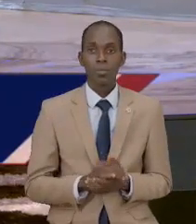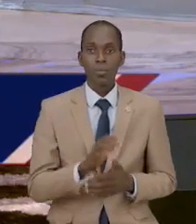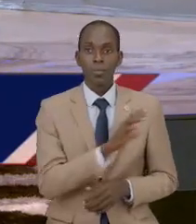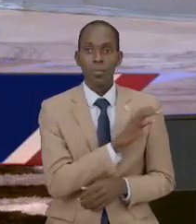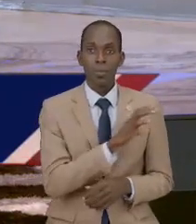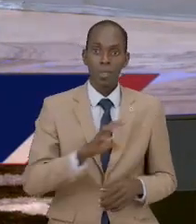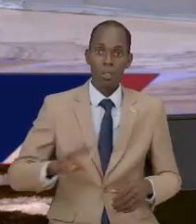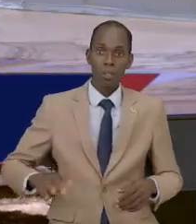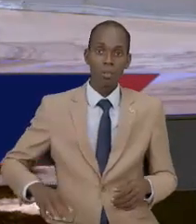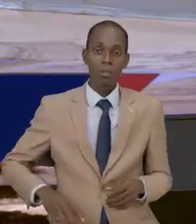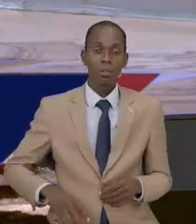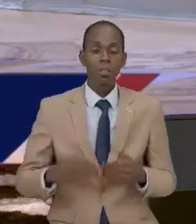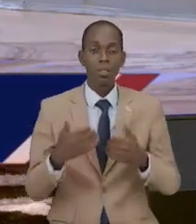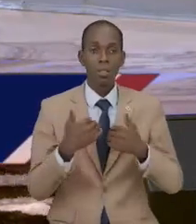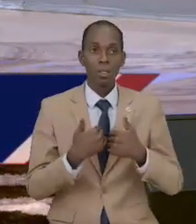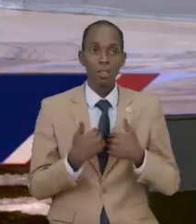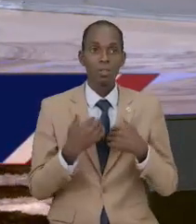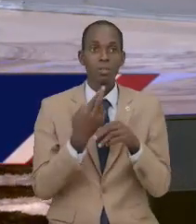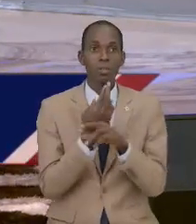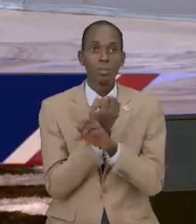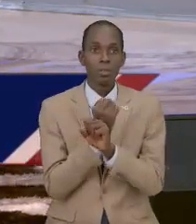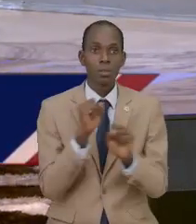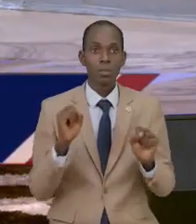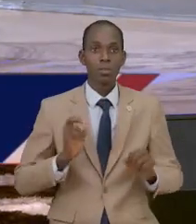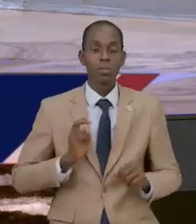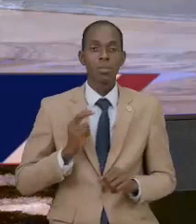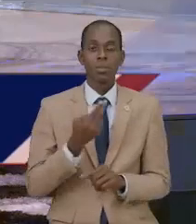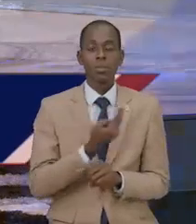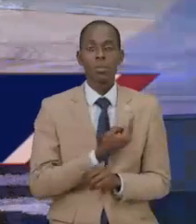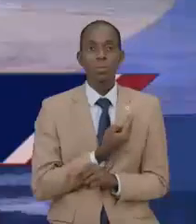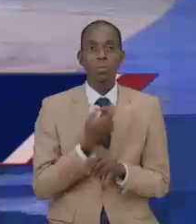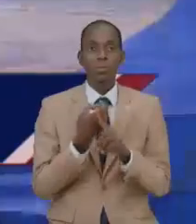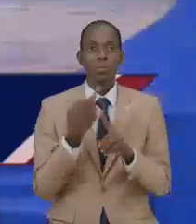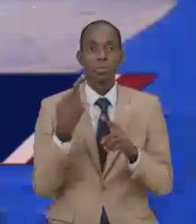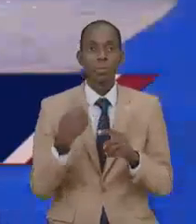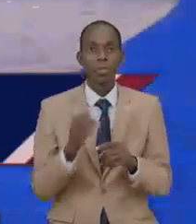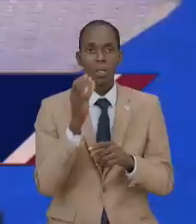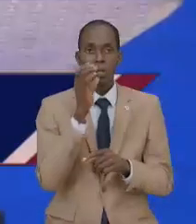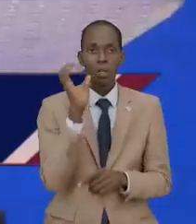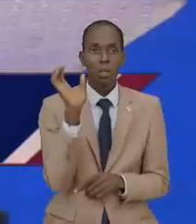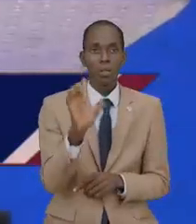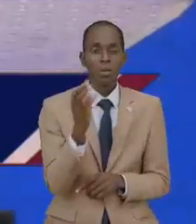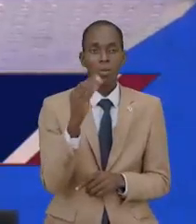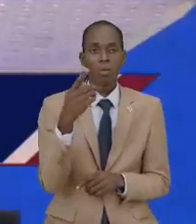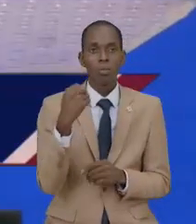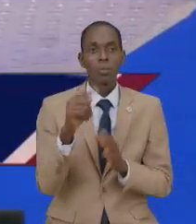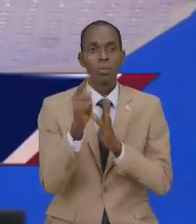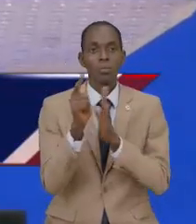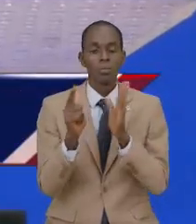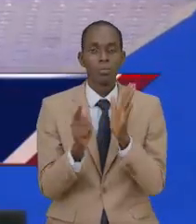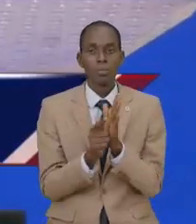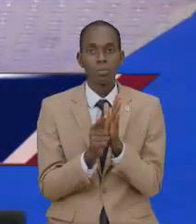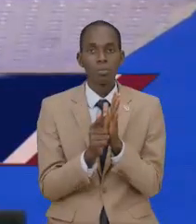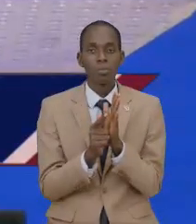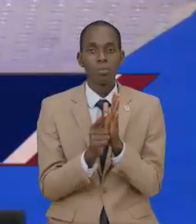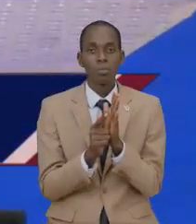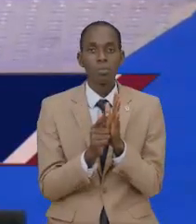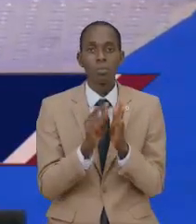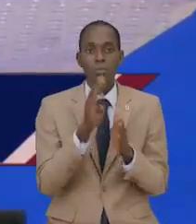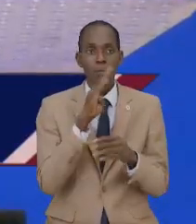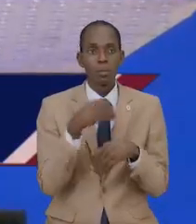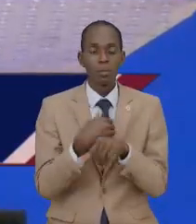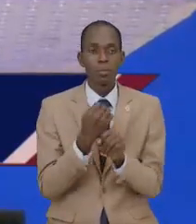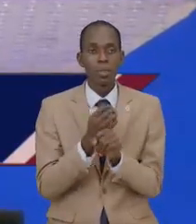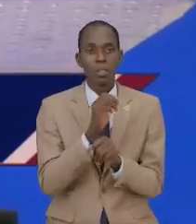Christ has redeemed us from the curse of the law, being made